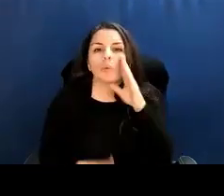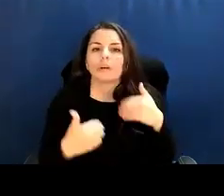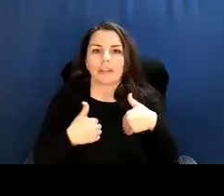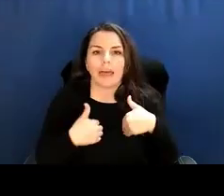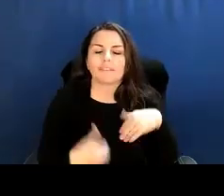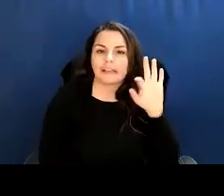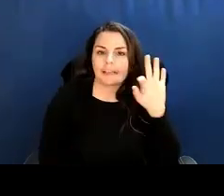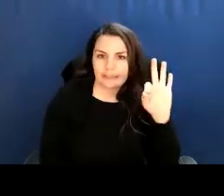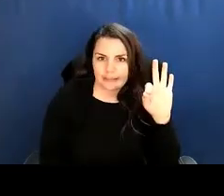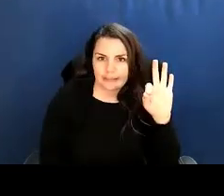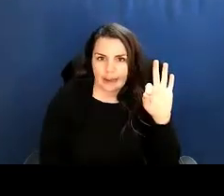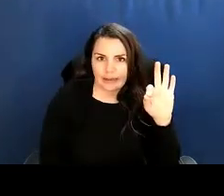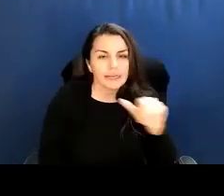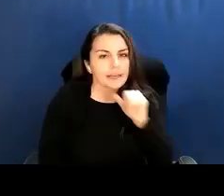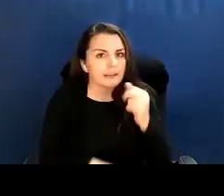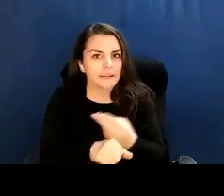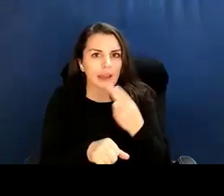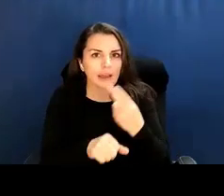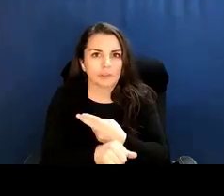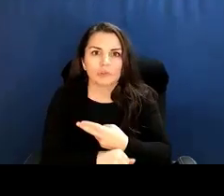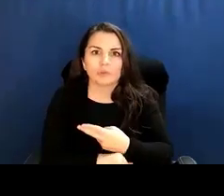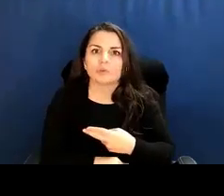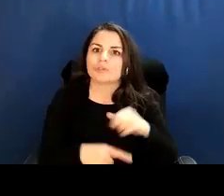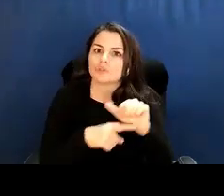award and you see on there that we've awarded you